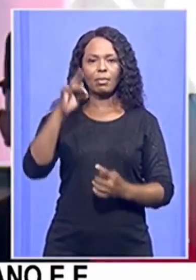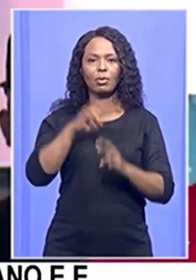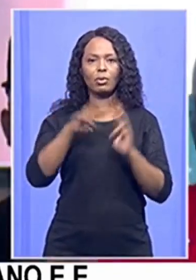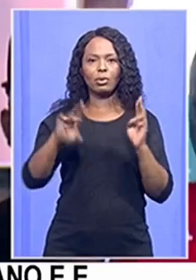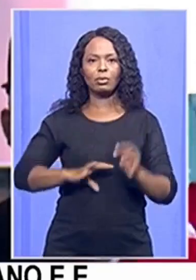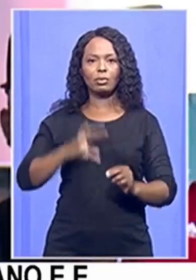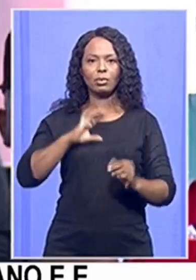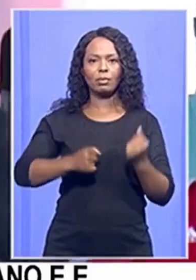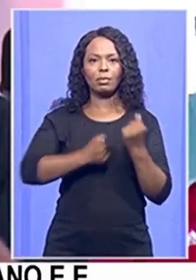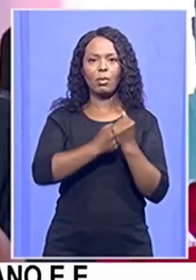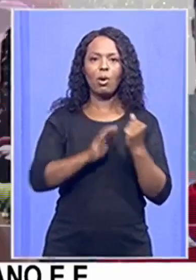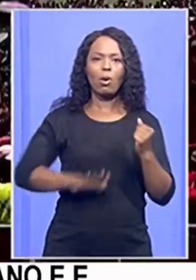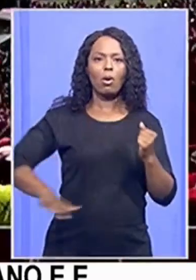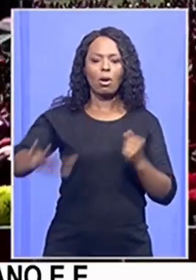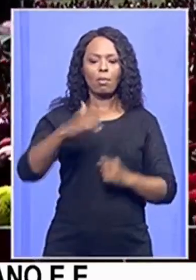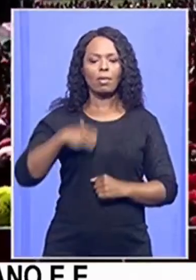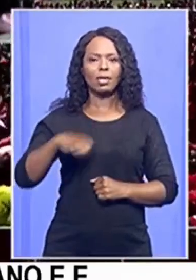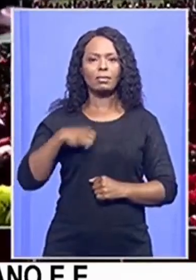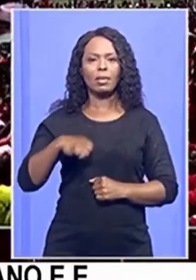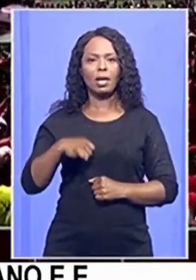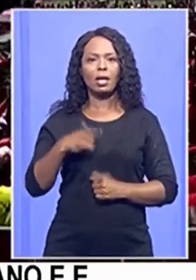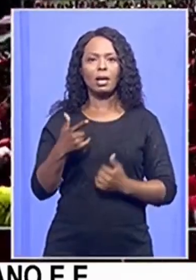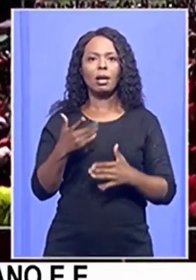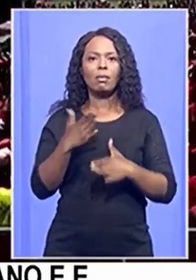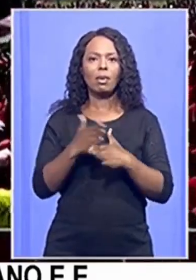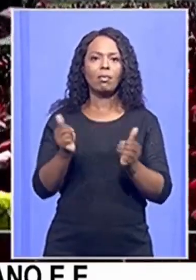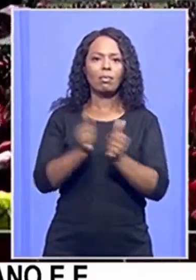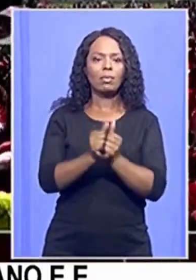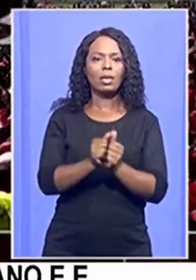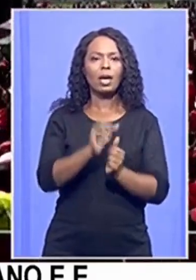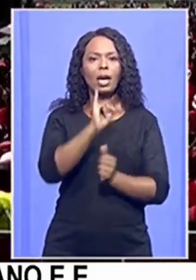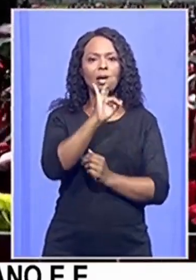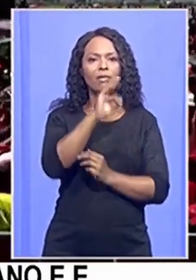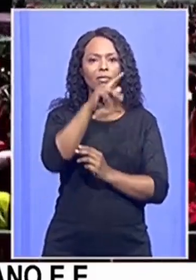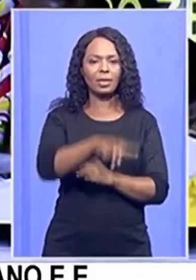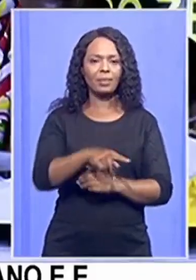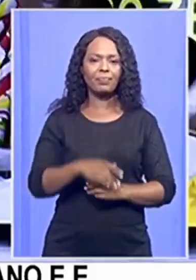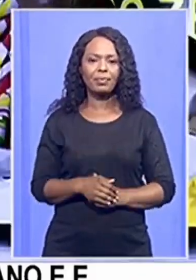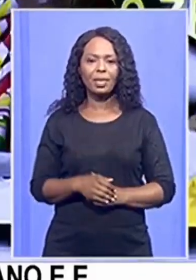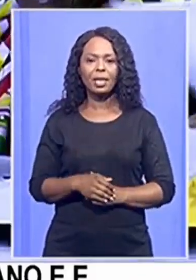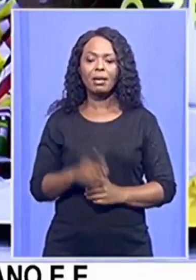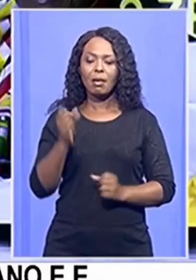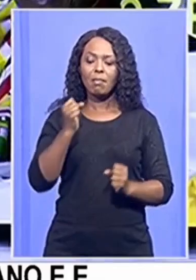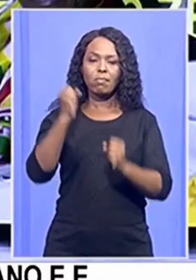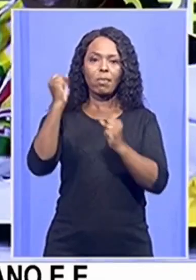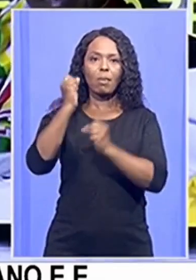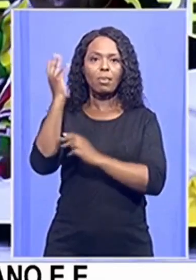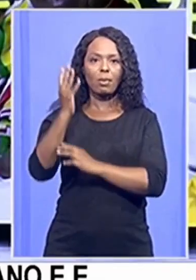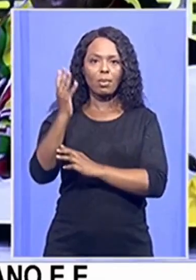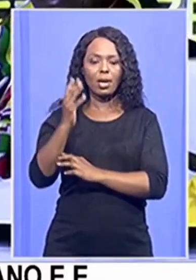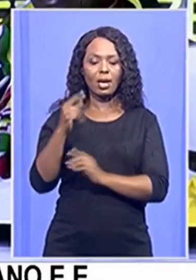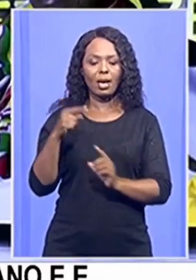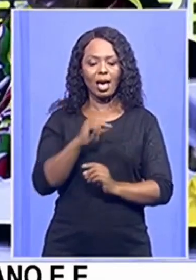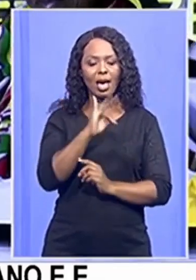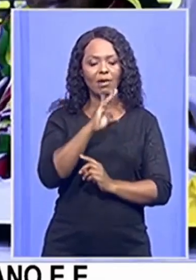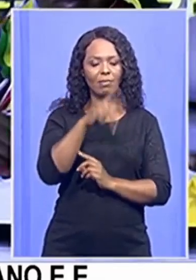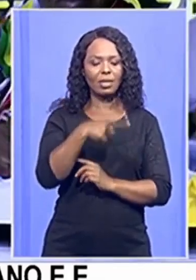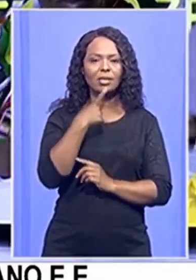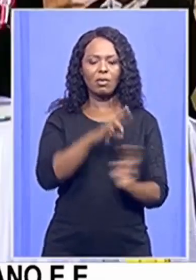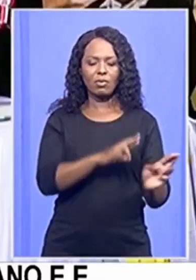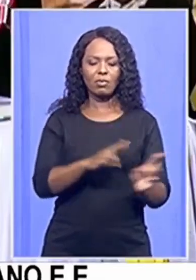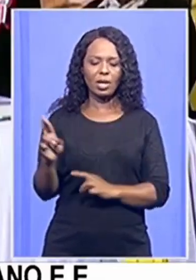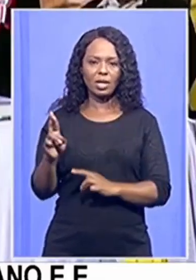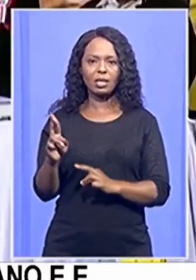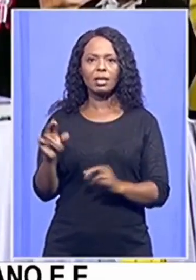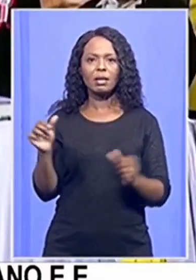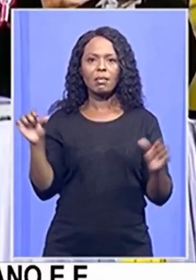botshepegi kwa bommasepaleng botlhe bao e ba busang mmogo le IFP. Fa inetse bogela seno, IFP ya re ipaakanyeditse go bowa e